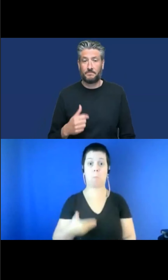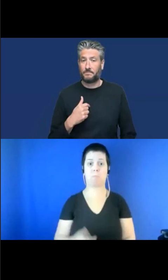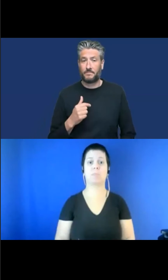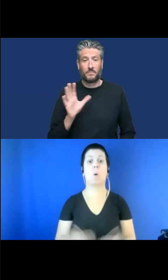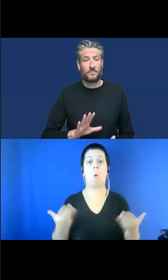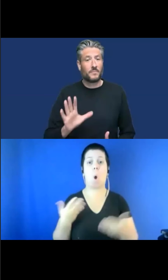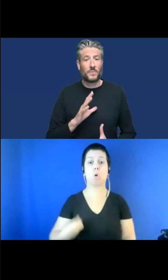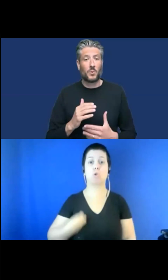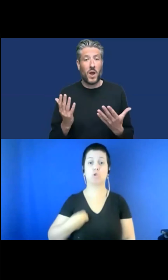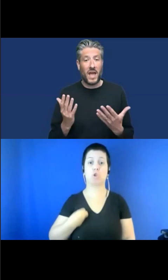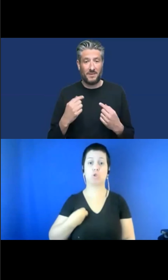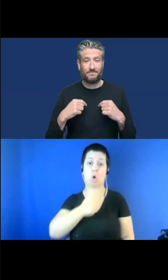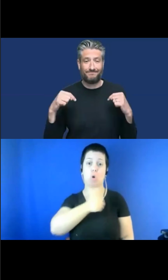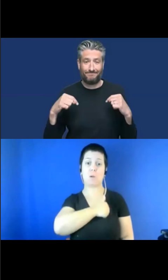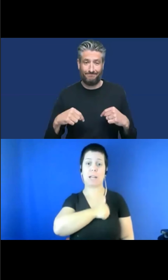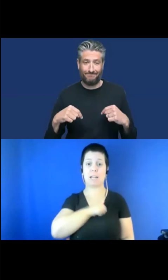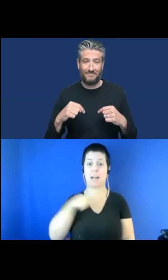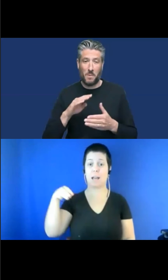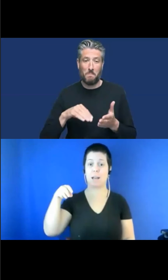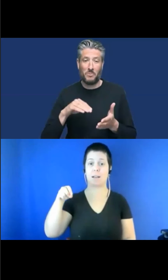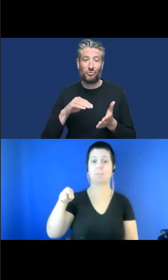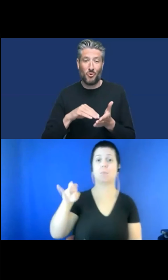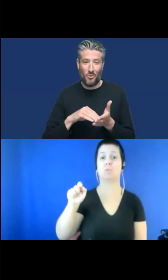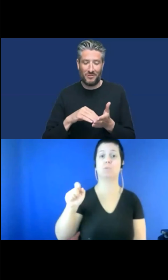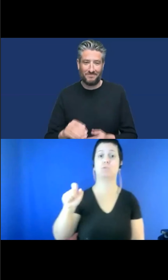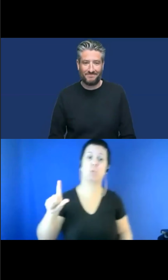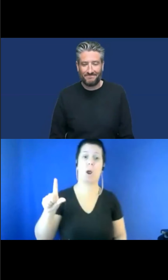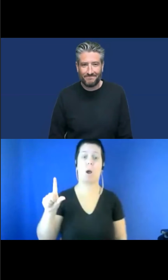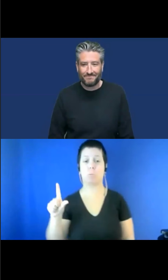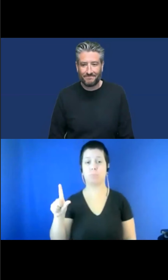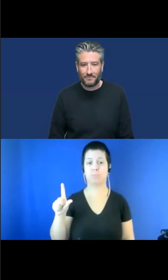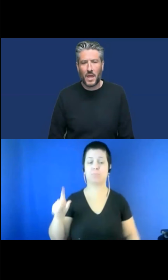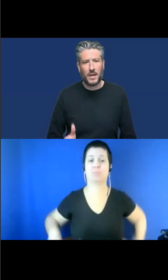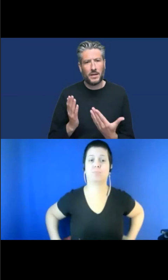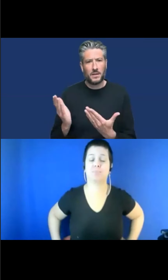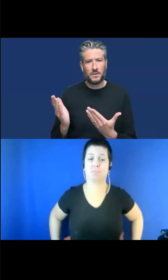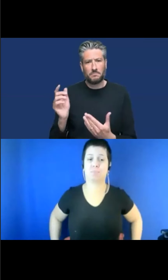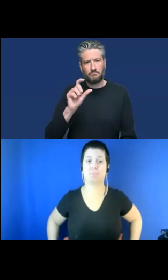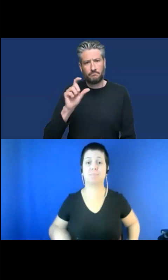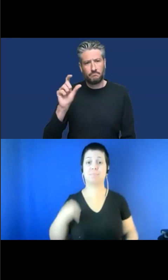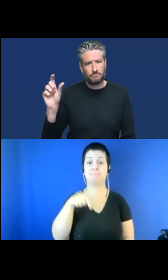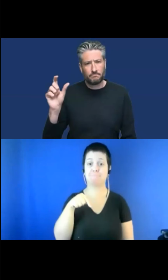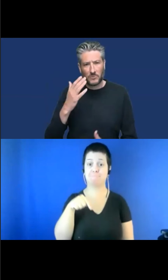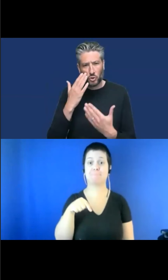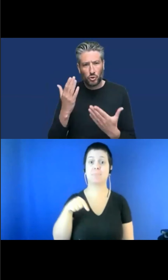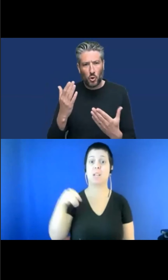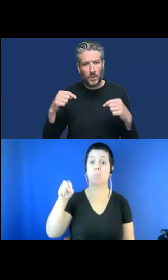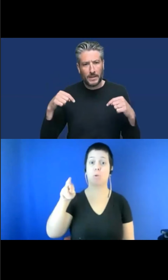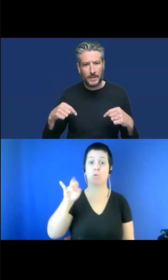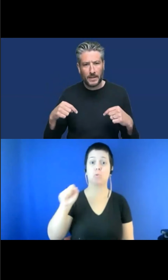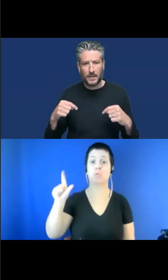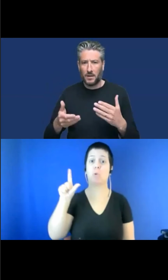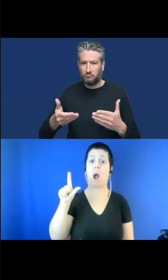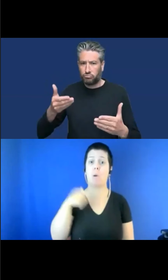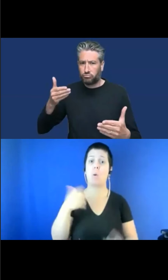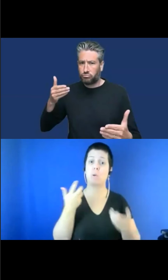and therefore I would like to begin by acknowledging that Montreal is located on unceded Indigenous lands. The